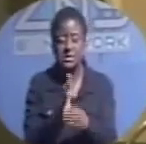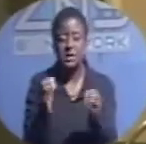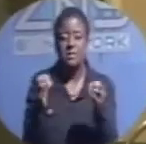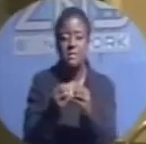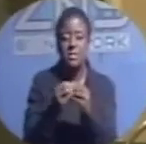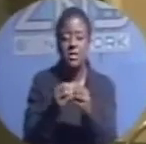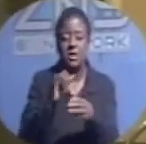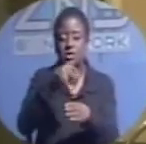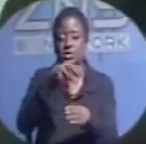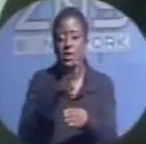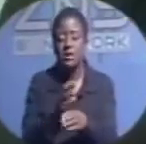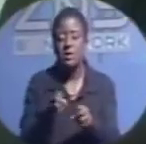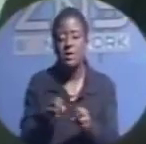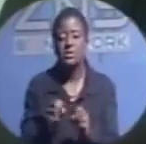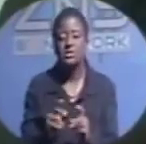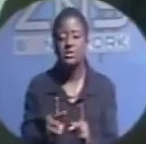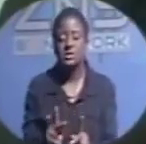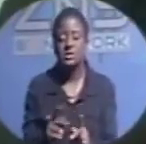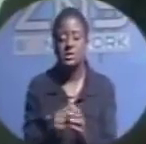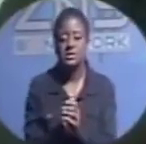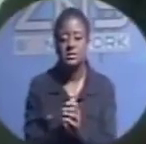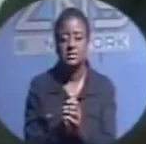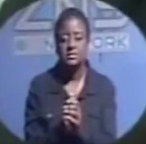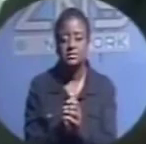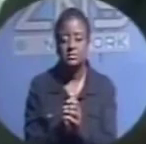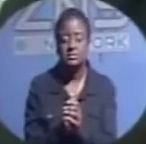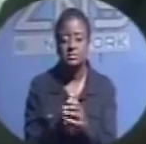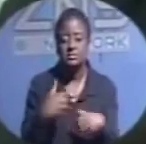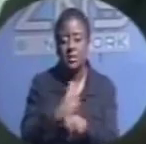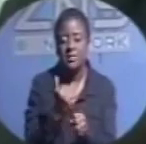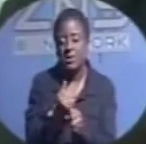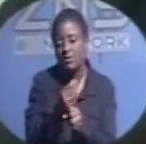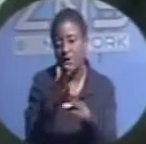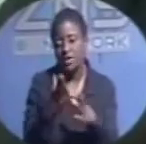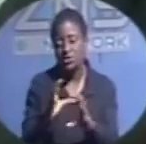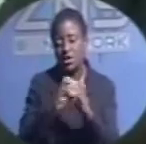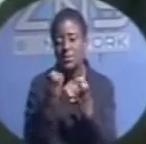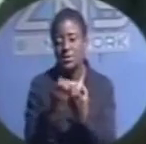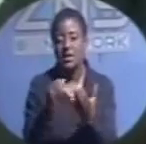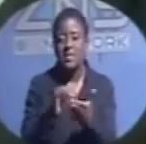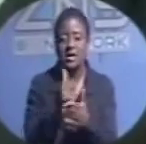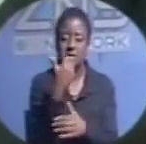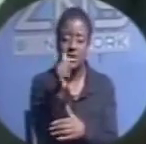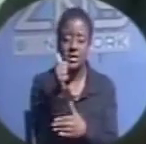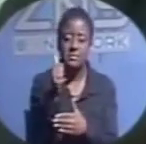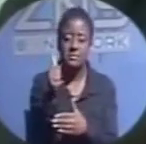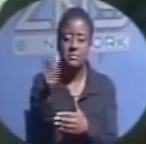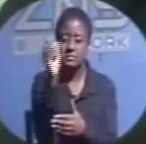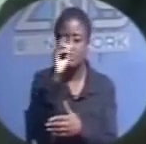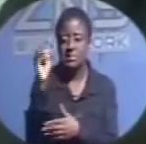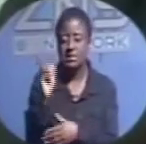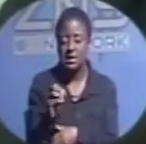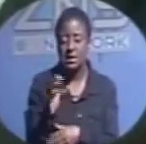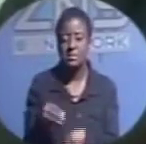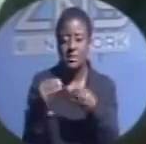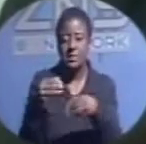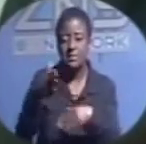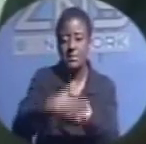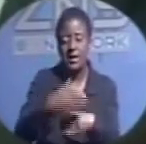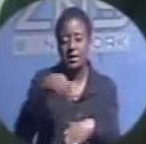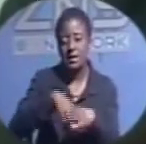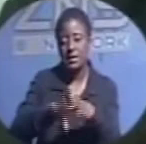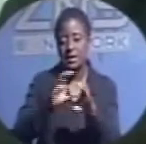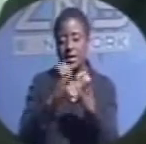job opportunities. The consensus of the manufacturing community is that 10% will be reinvested back into their company